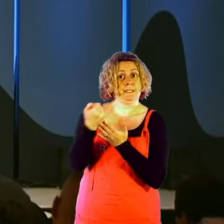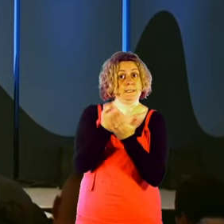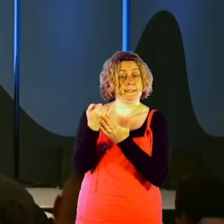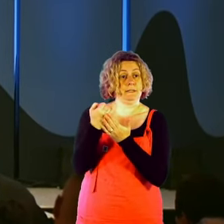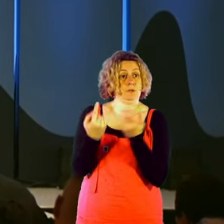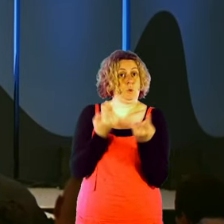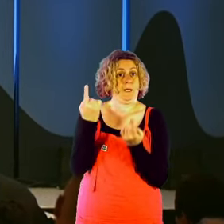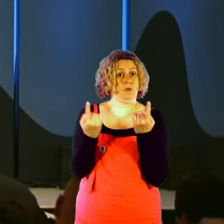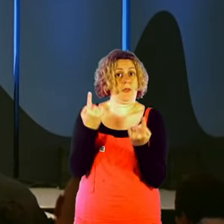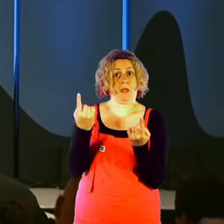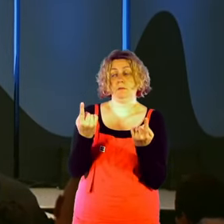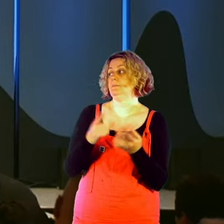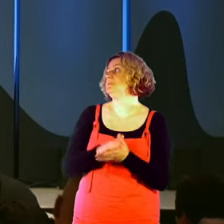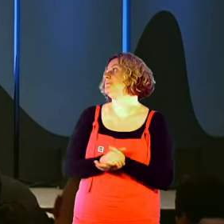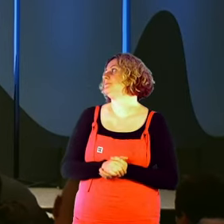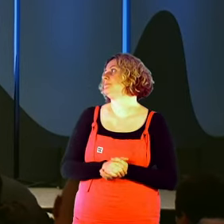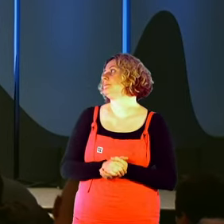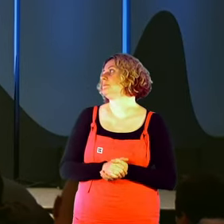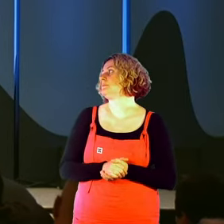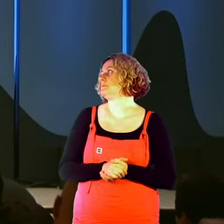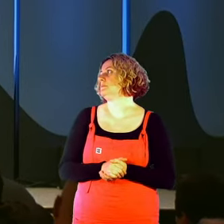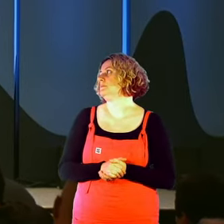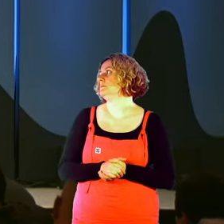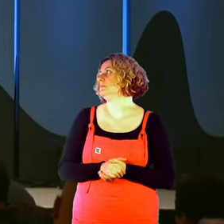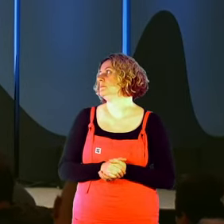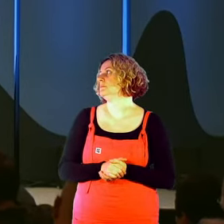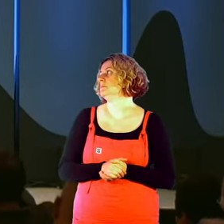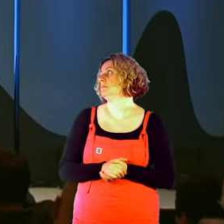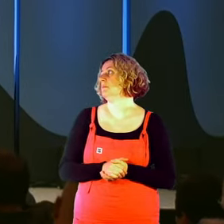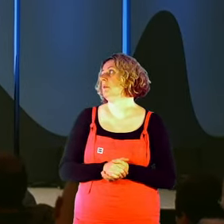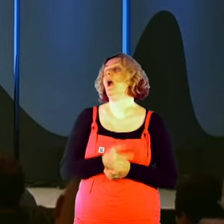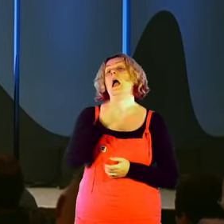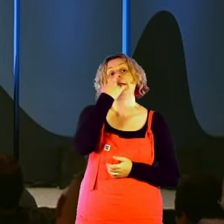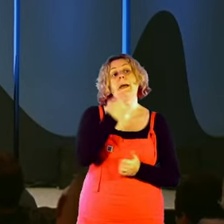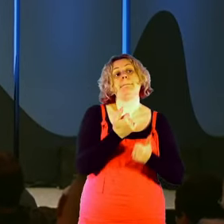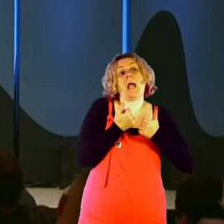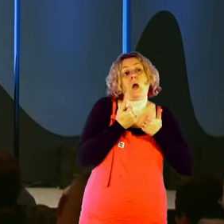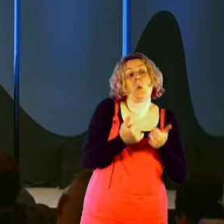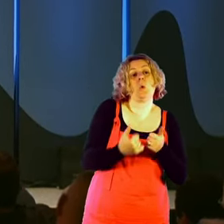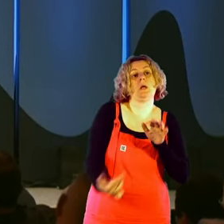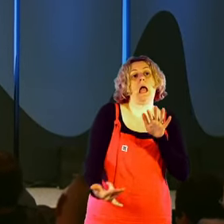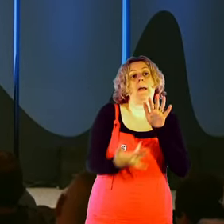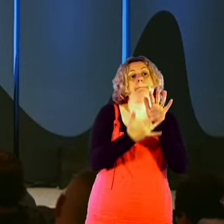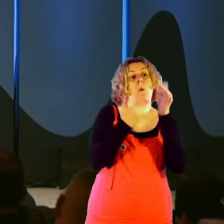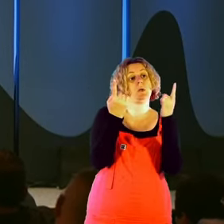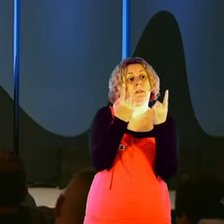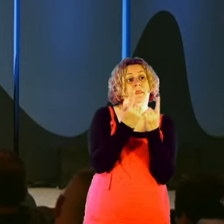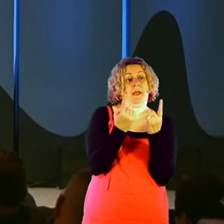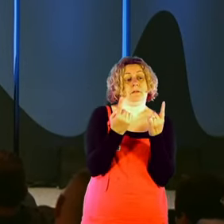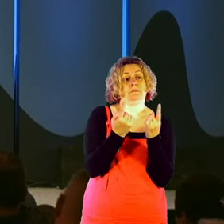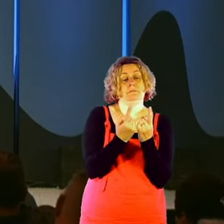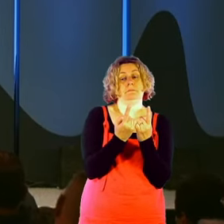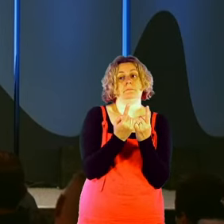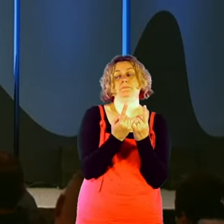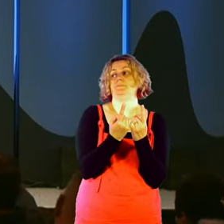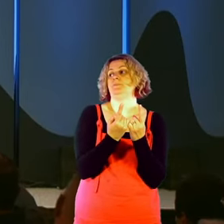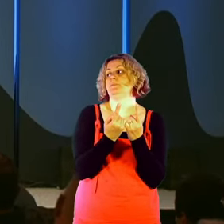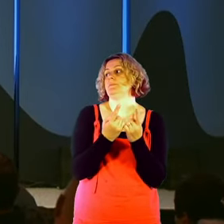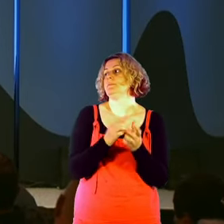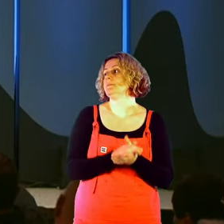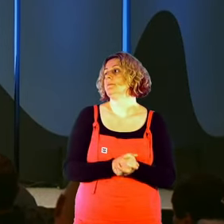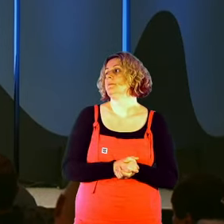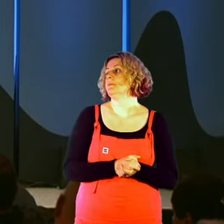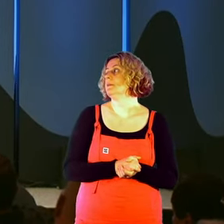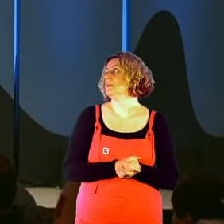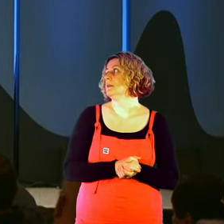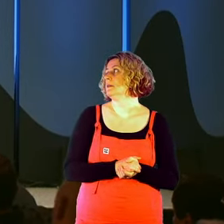But it can be a very good and important thing to do. I think what happens when you confess